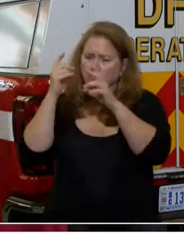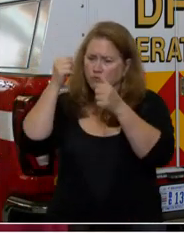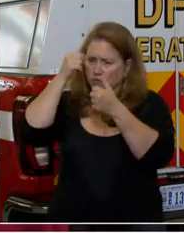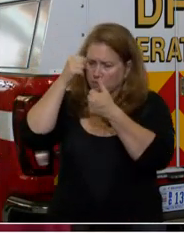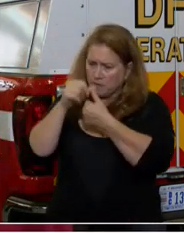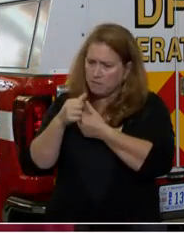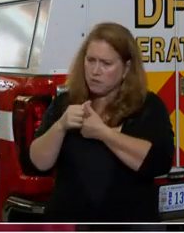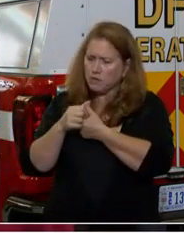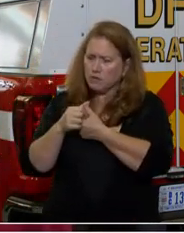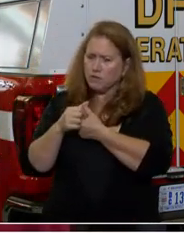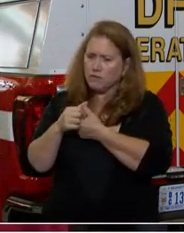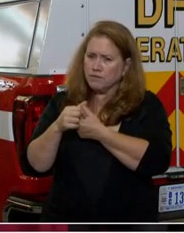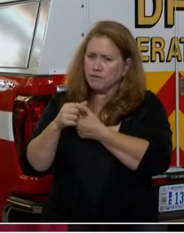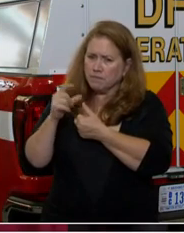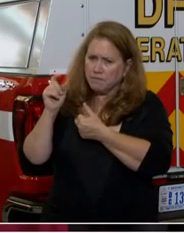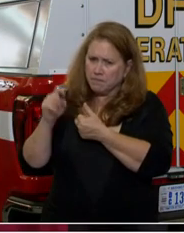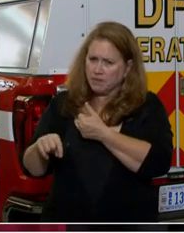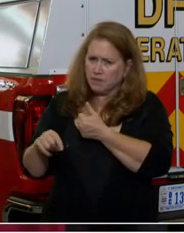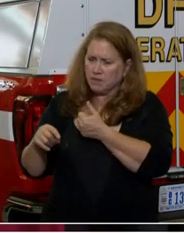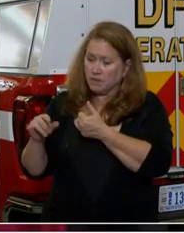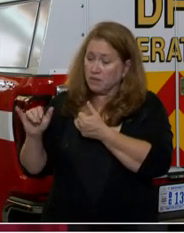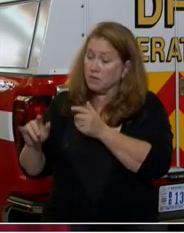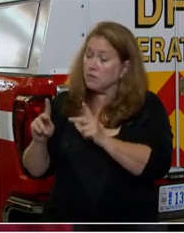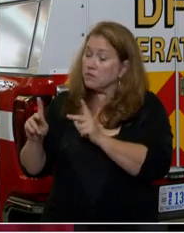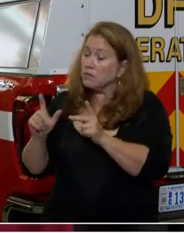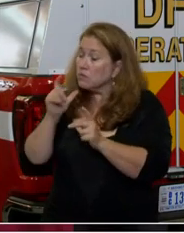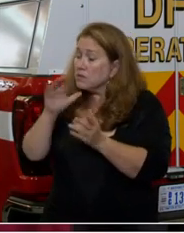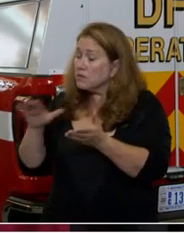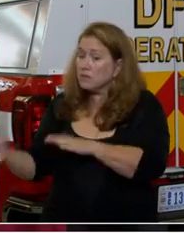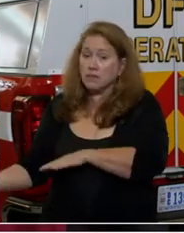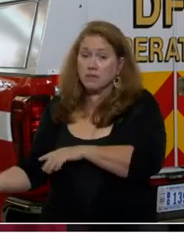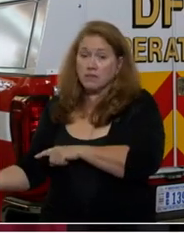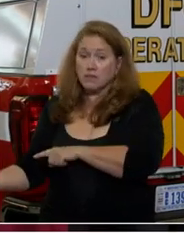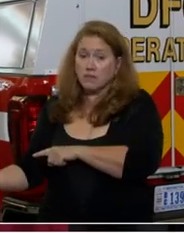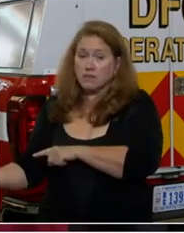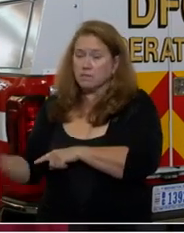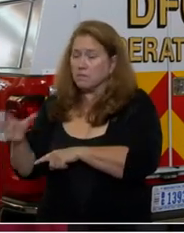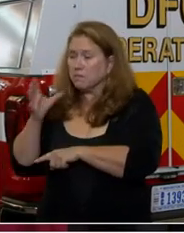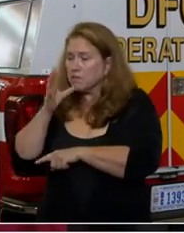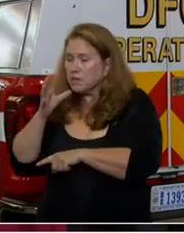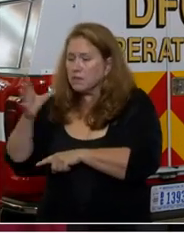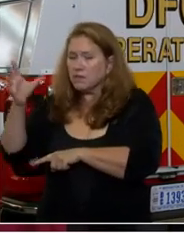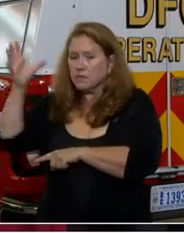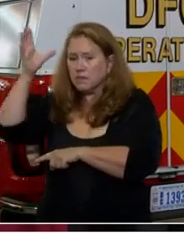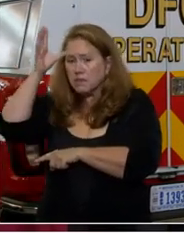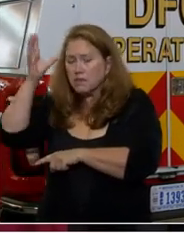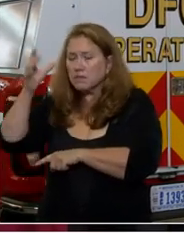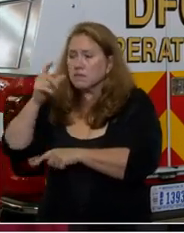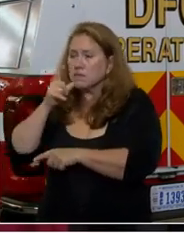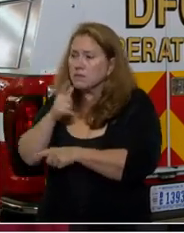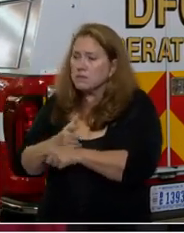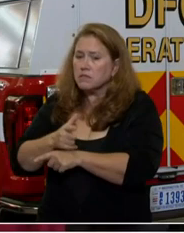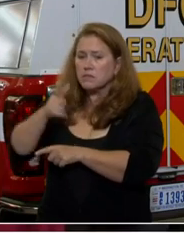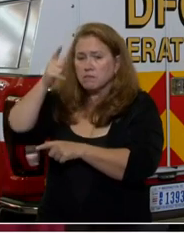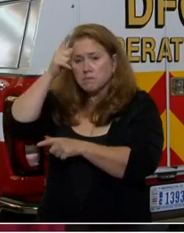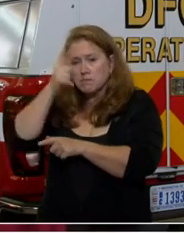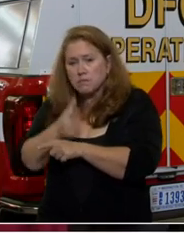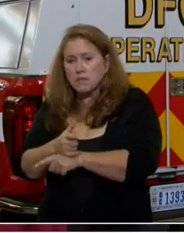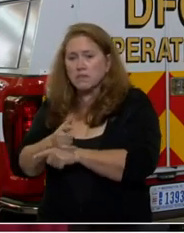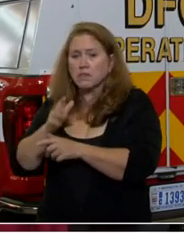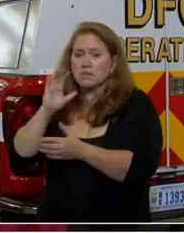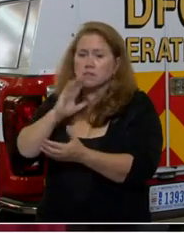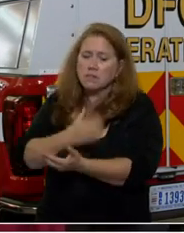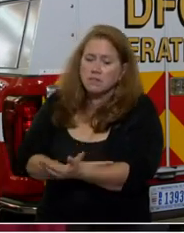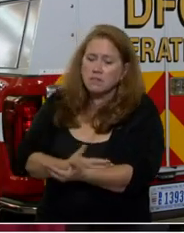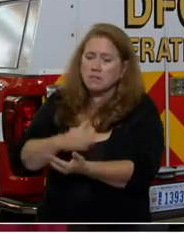They were mothers, fathers, sisters and brothers, sons and daughters. They were friends, they were colleagues, and they were